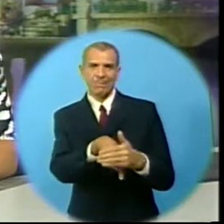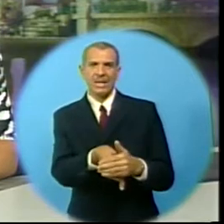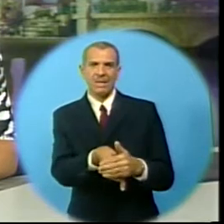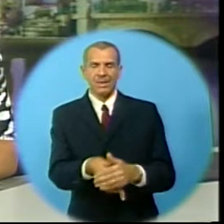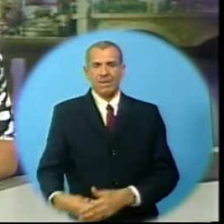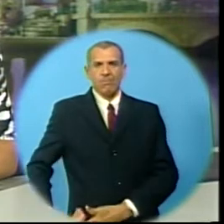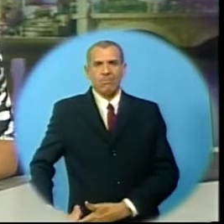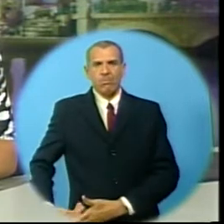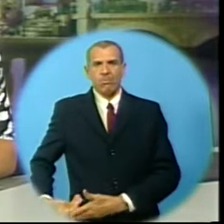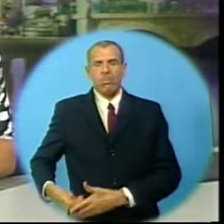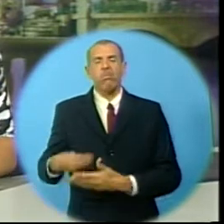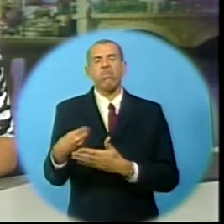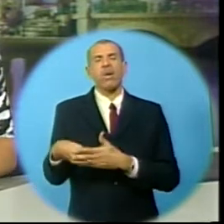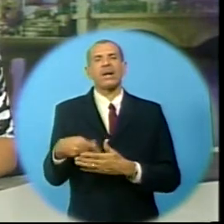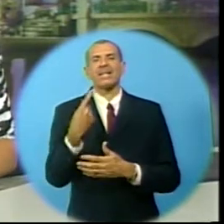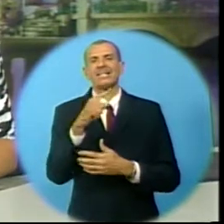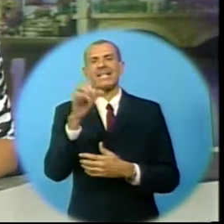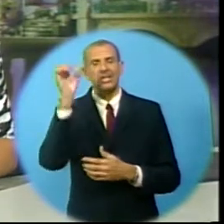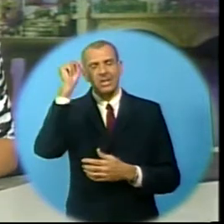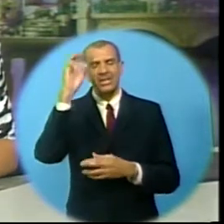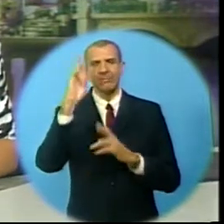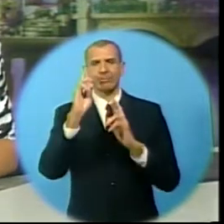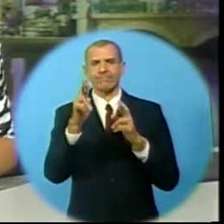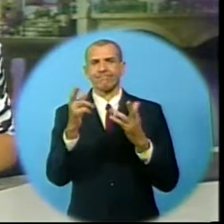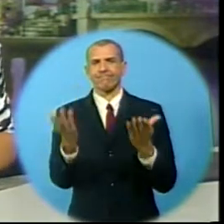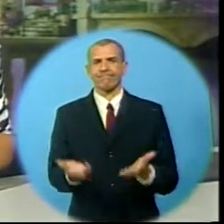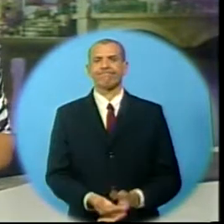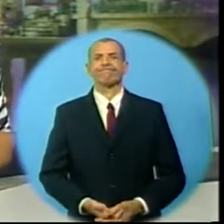into their pockets. Shane Seeley has the story.